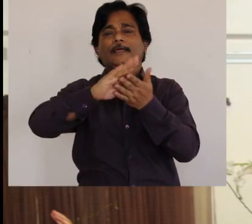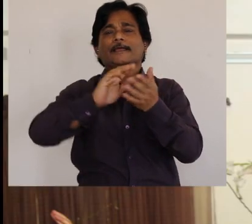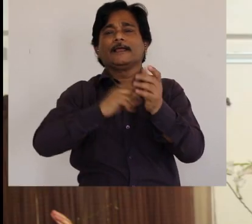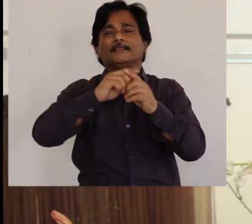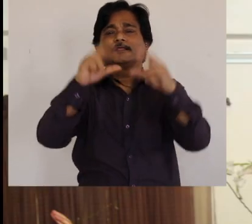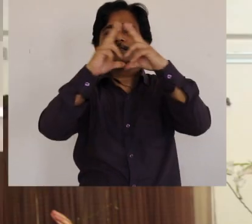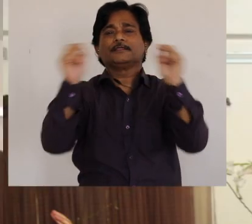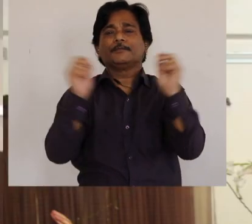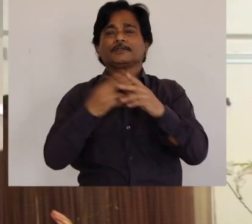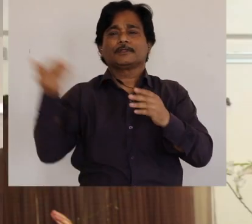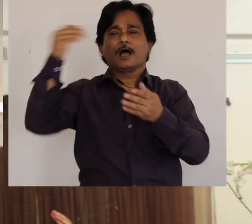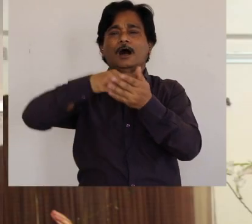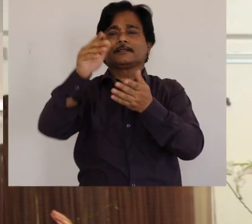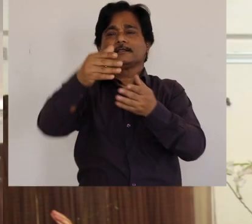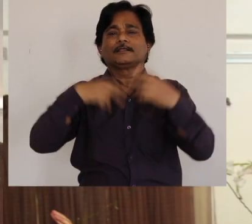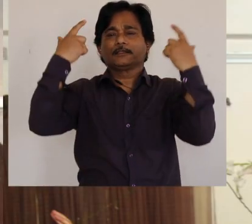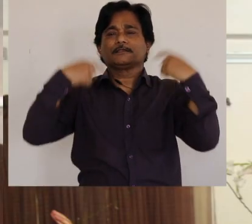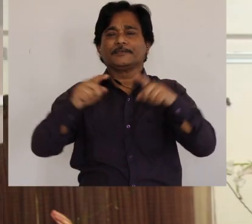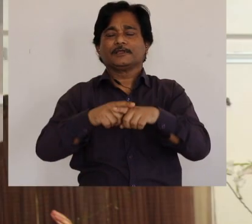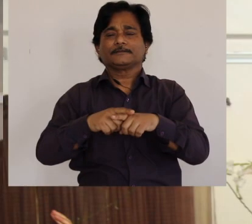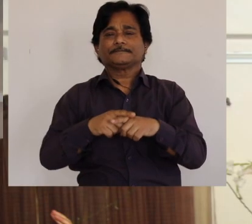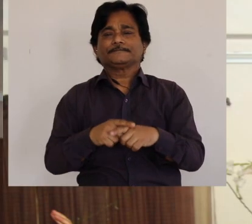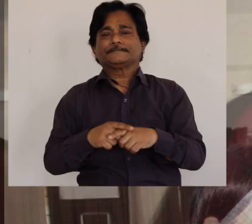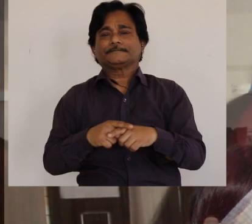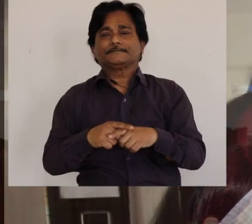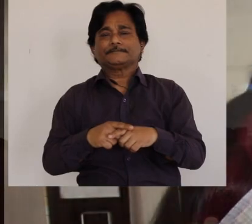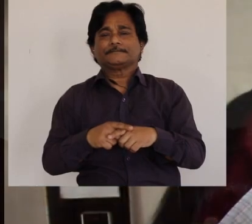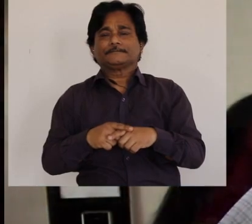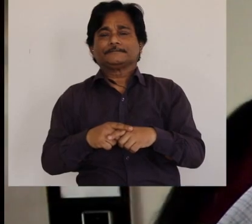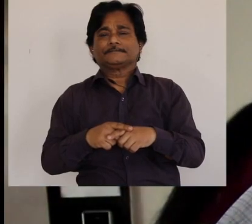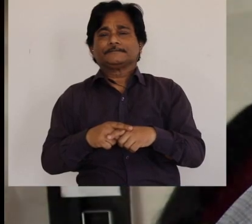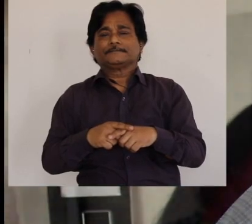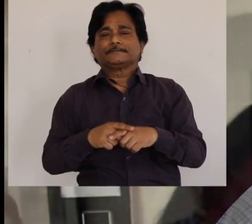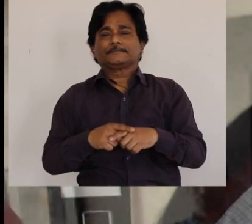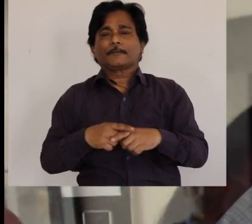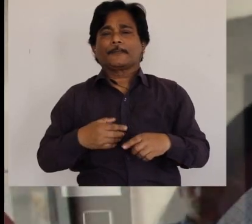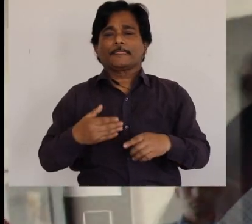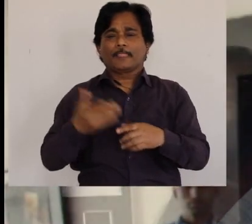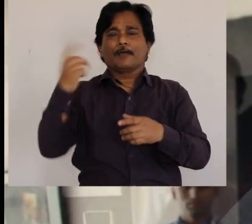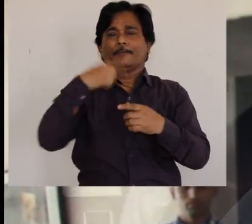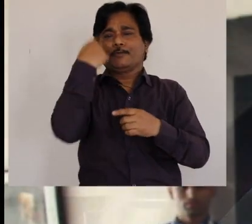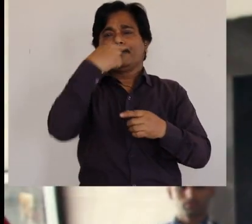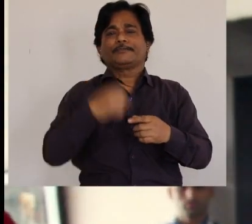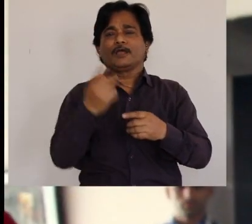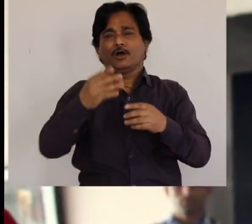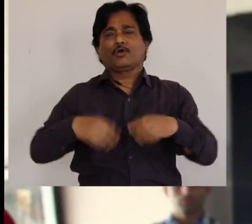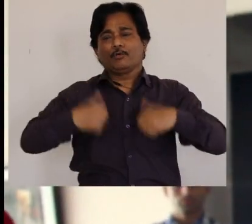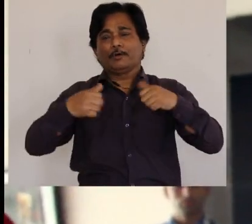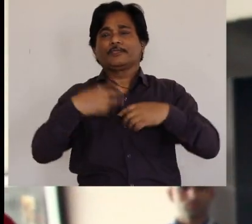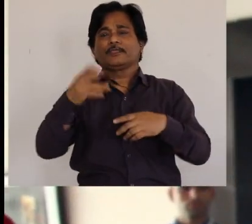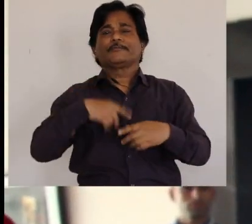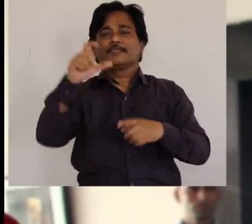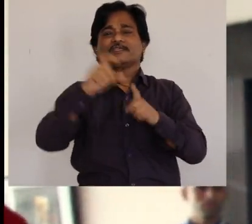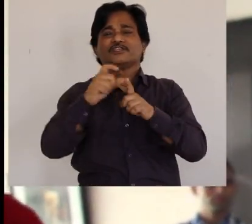Japan participated in the seminar as well. The participants were warmly welcomed by CDD staff with flowers